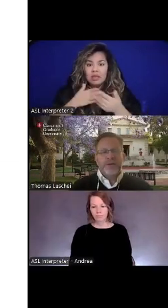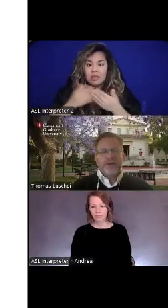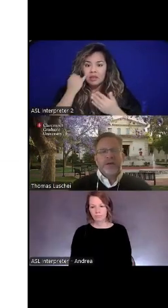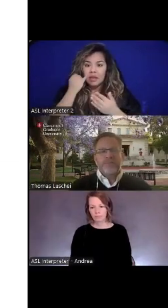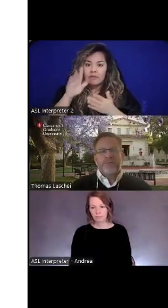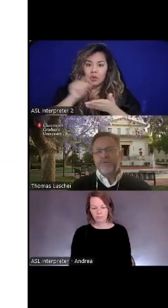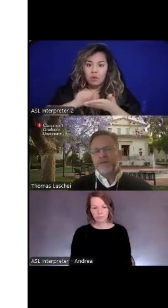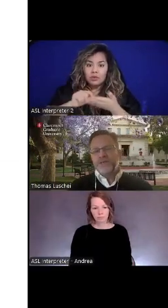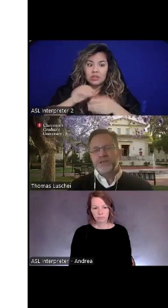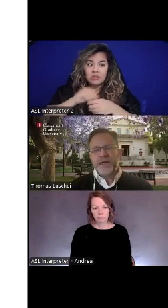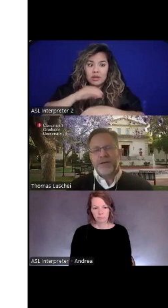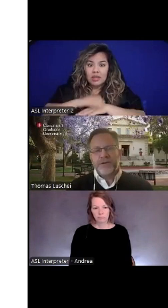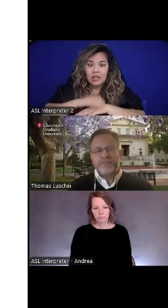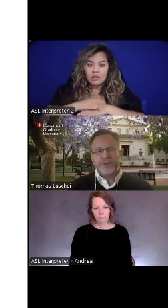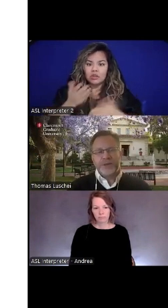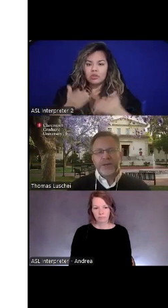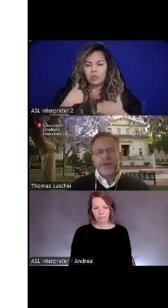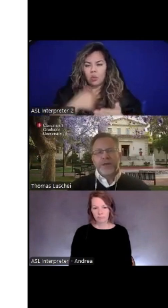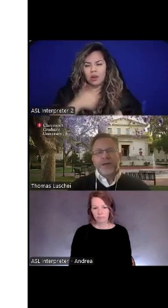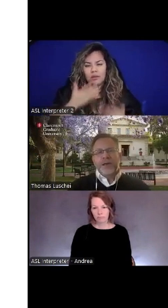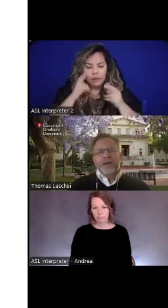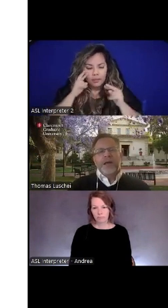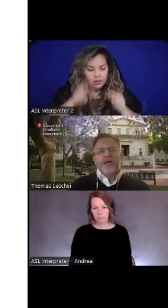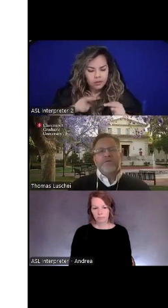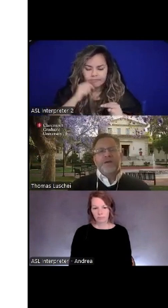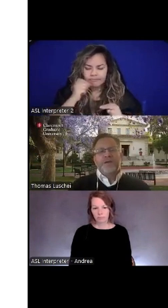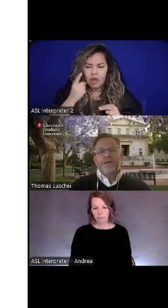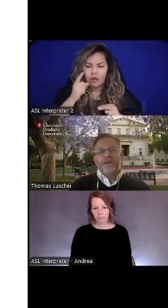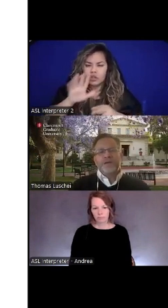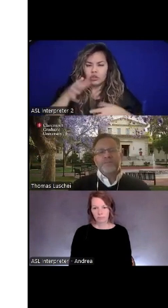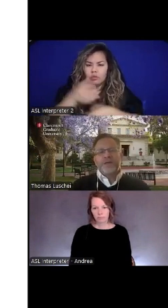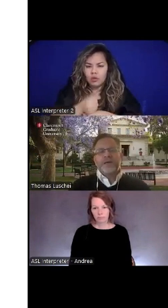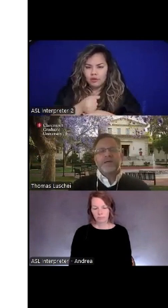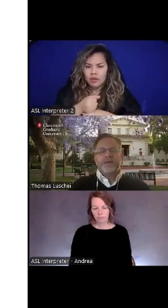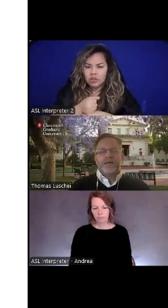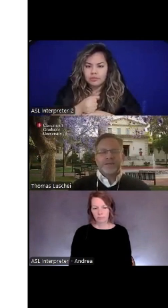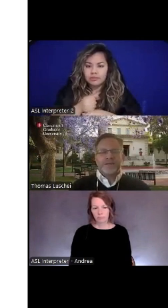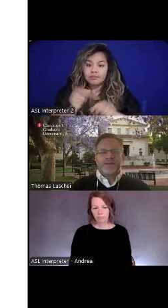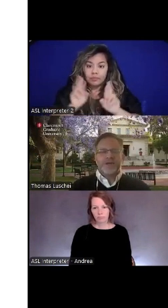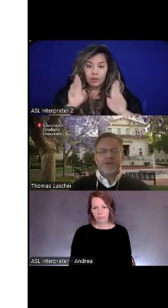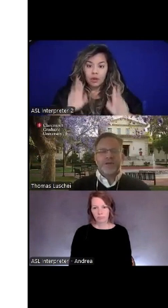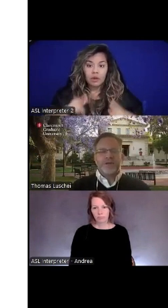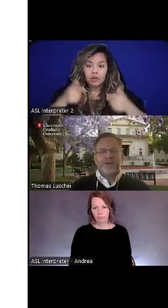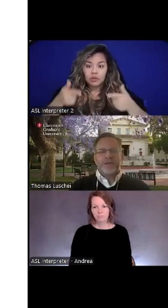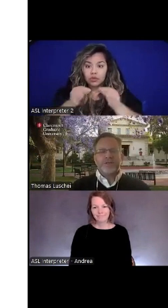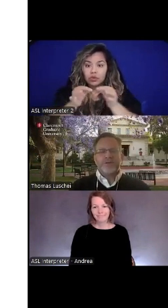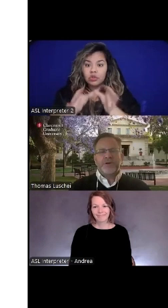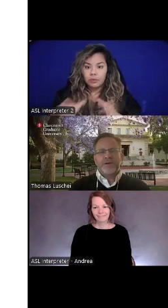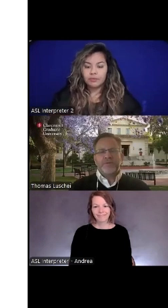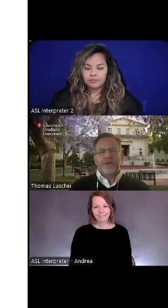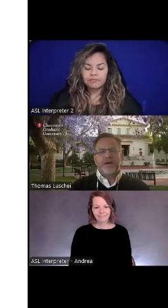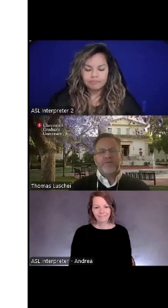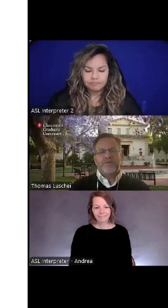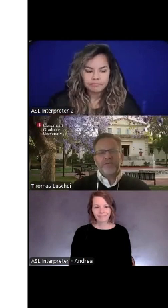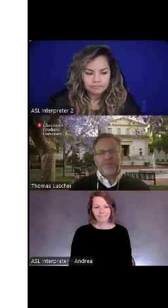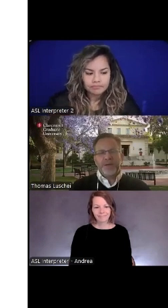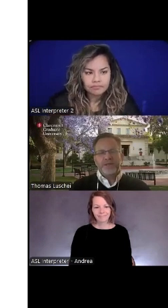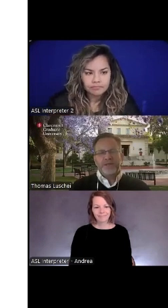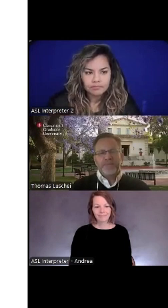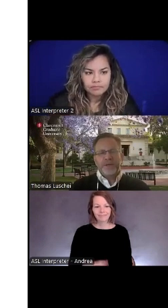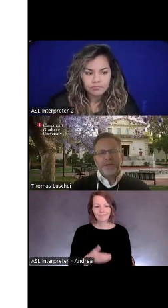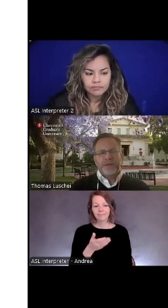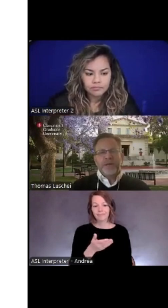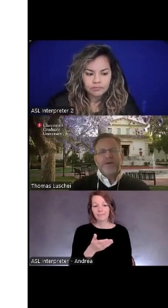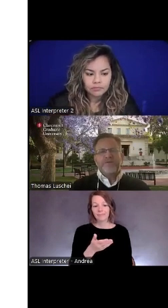your abbreviations and acronyms. And finally, as Xiaonan described, we have a